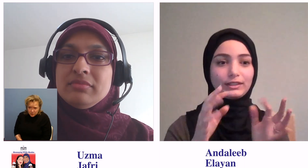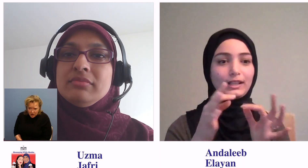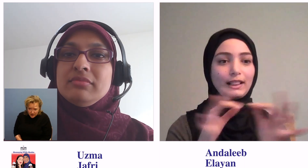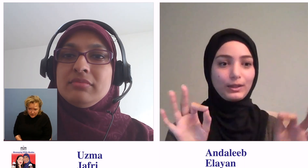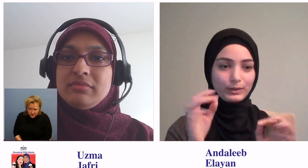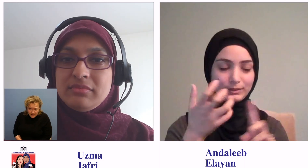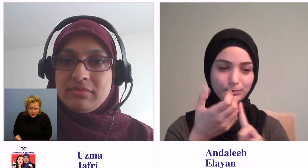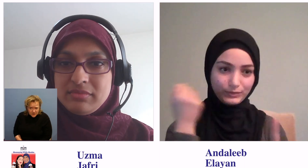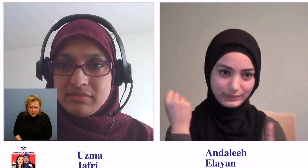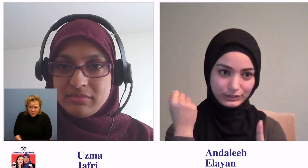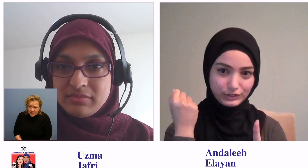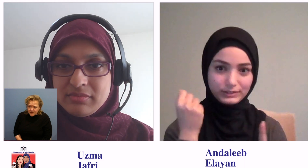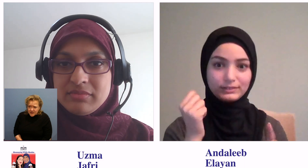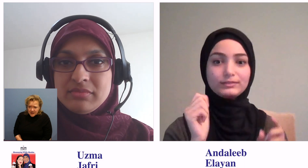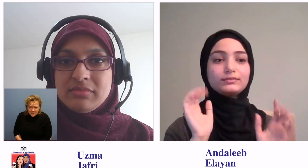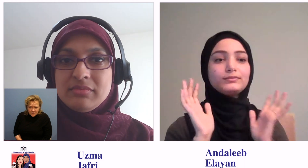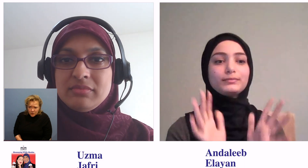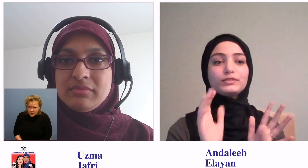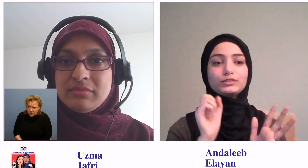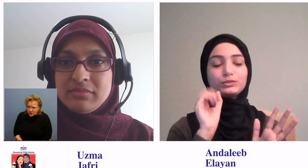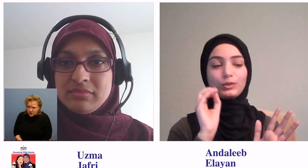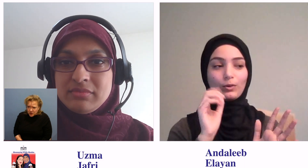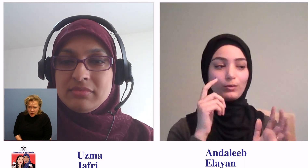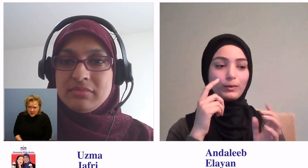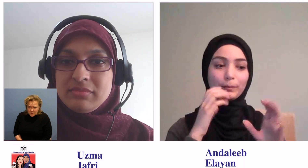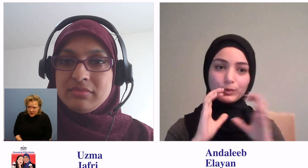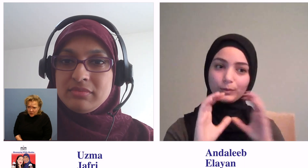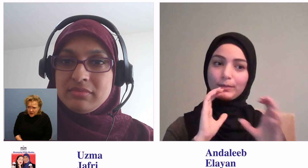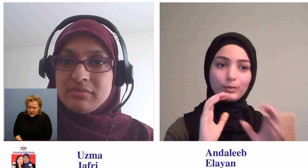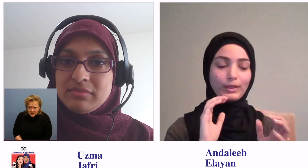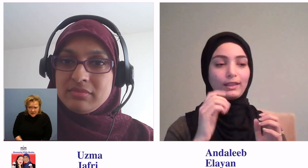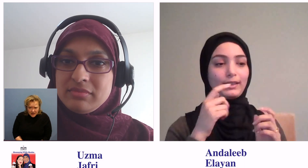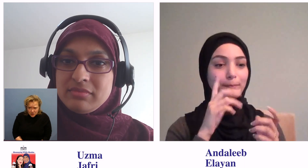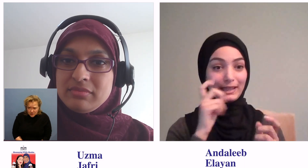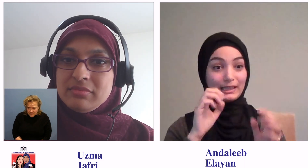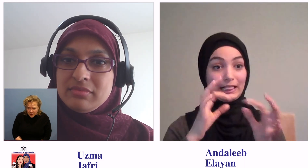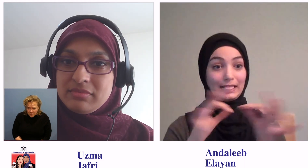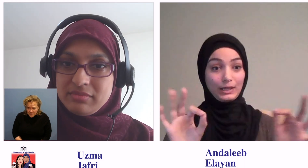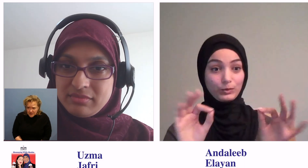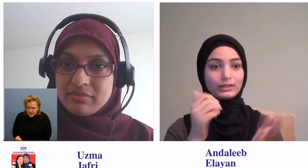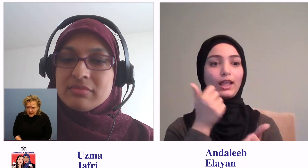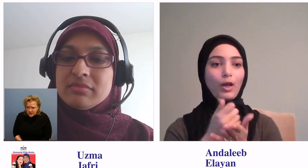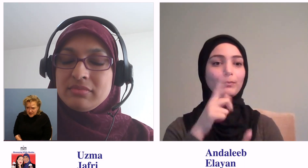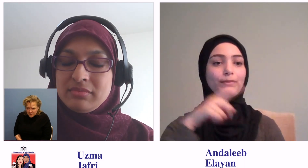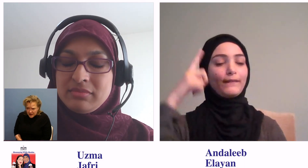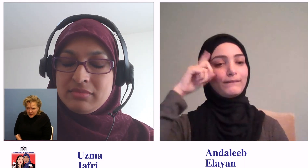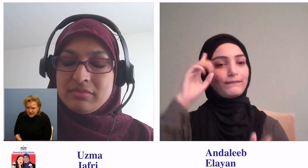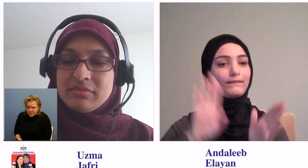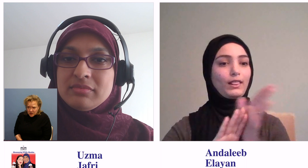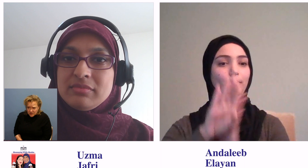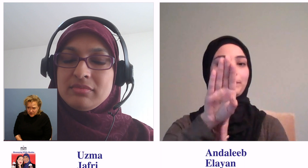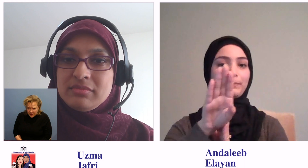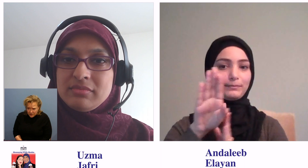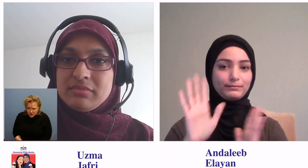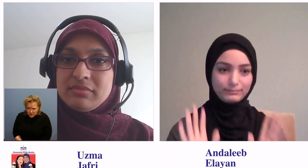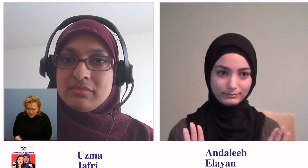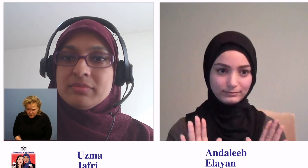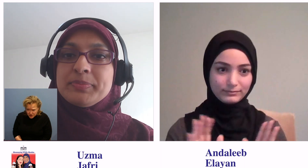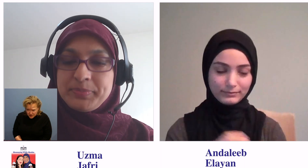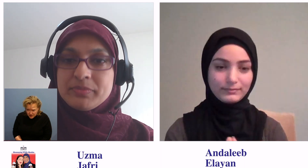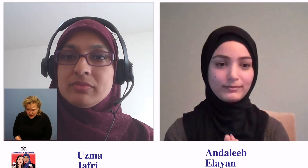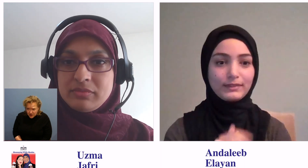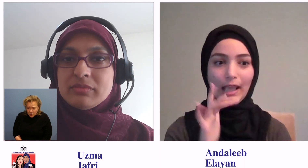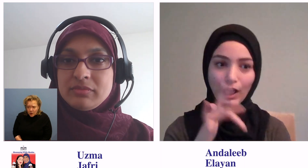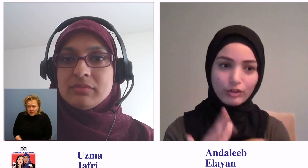language deprived. There's plenty of scientific research that talks about intellectual development delays because of language